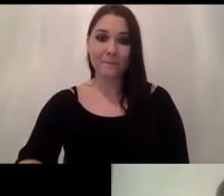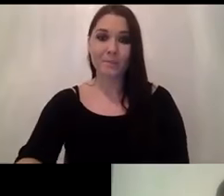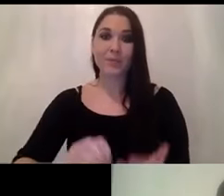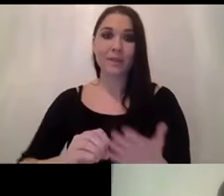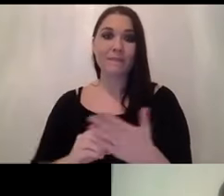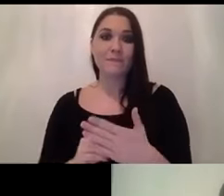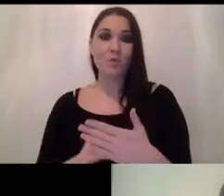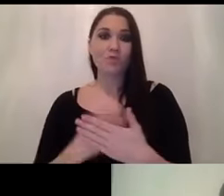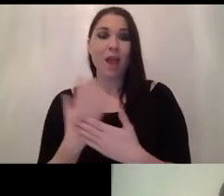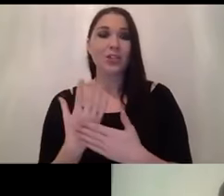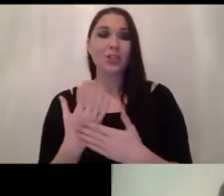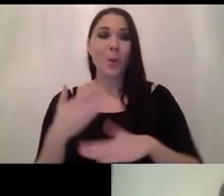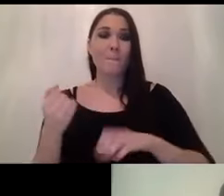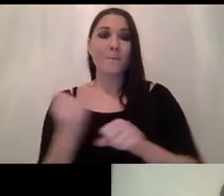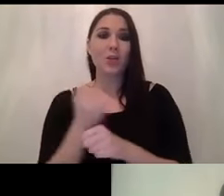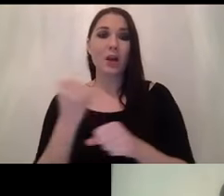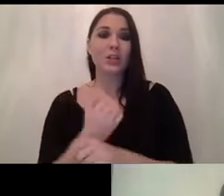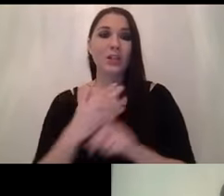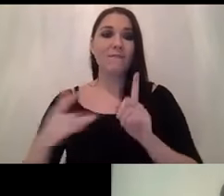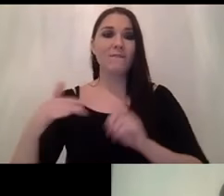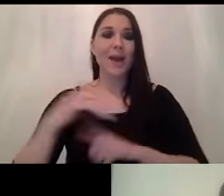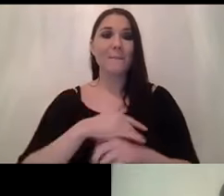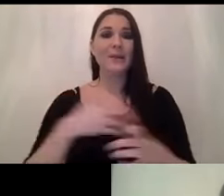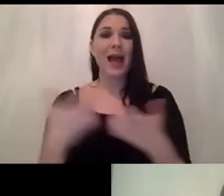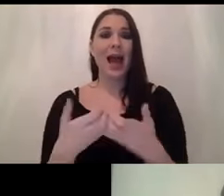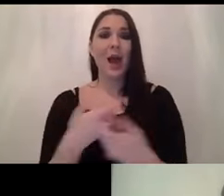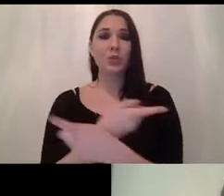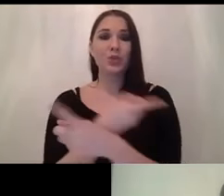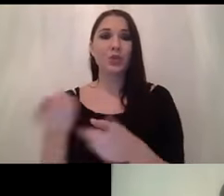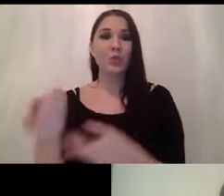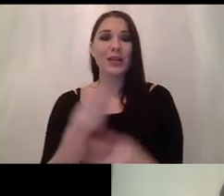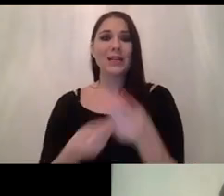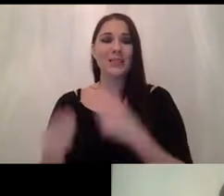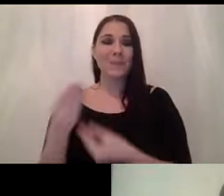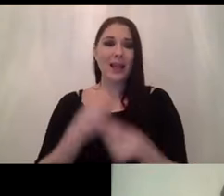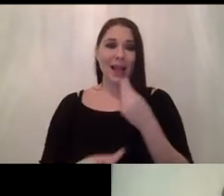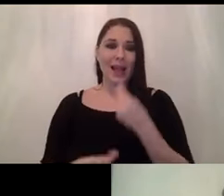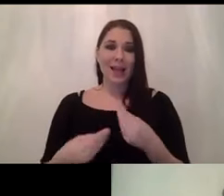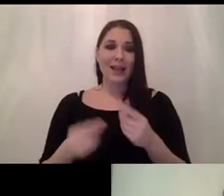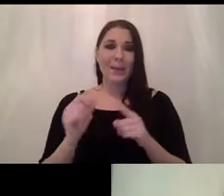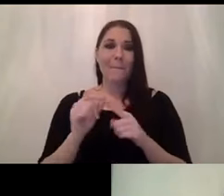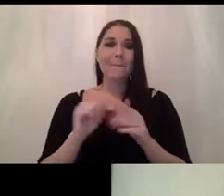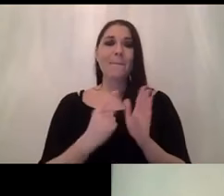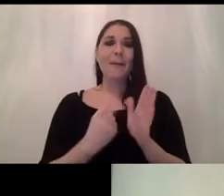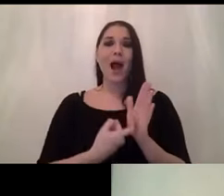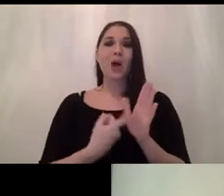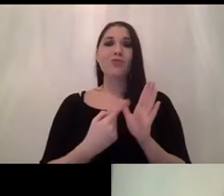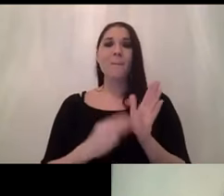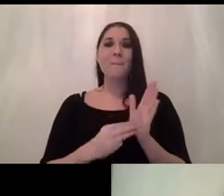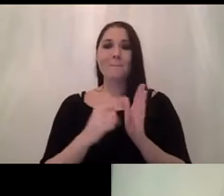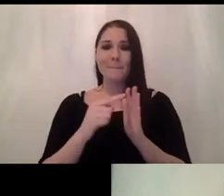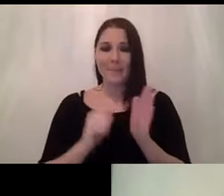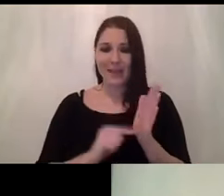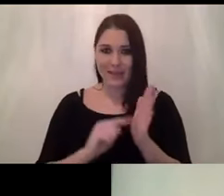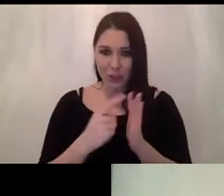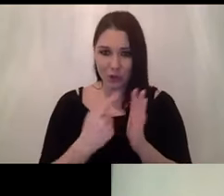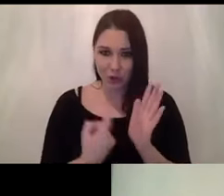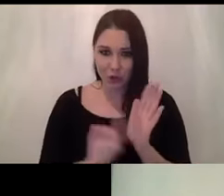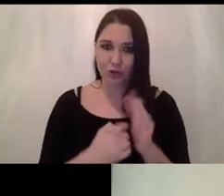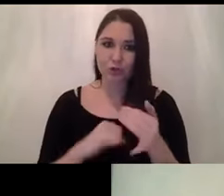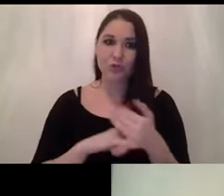how do you explain the parameters for camera selection if you're going into a fresh production environment in